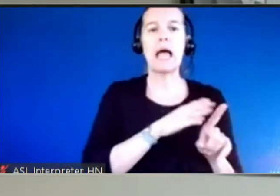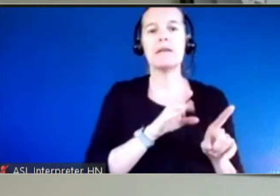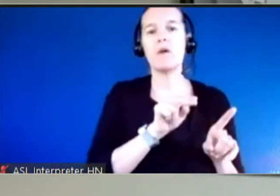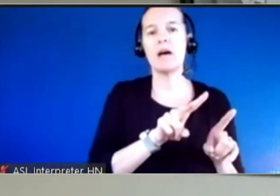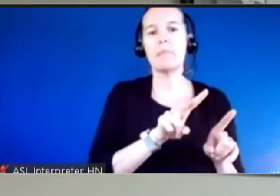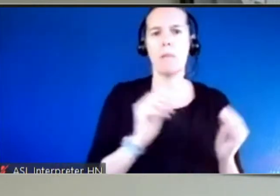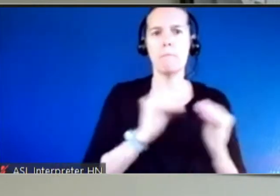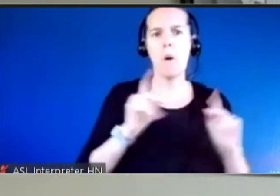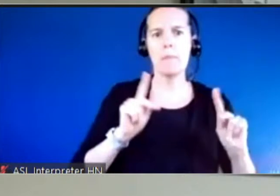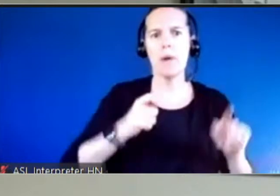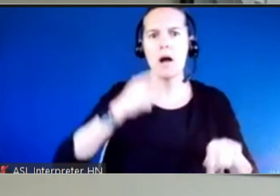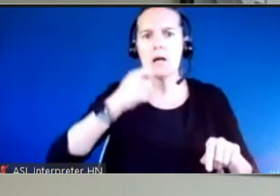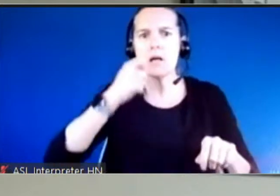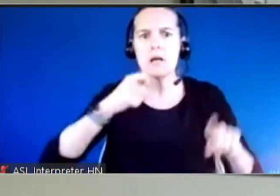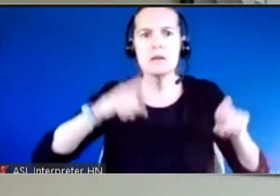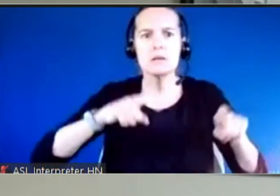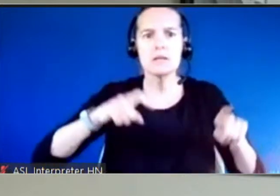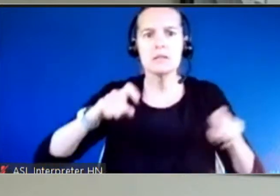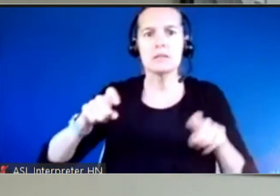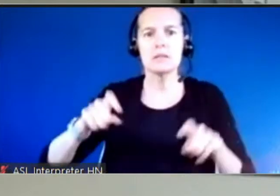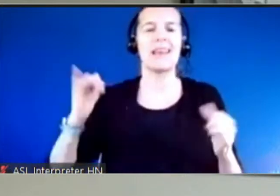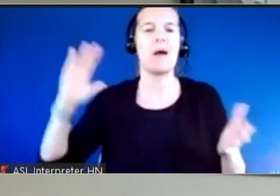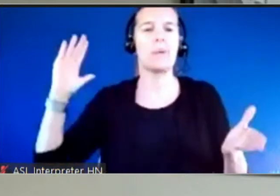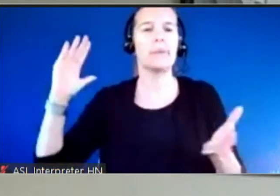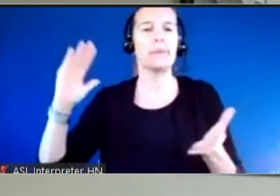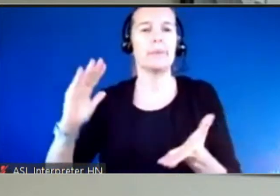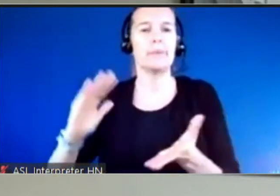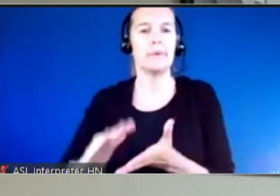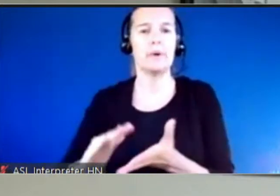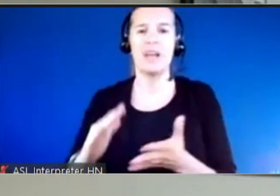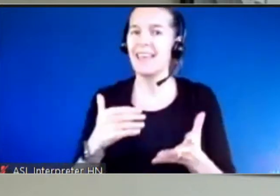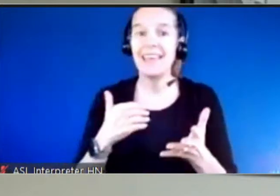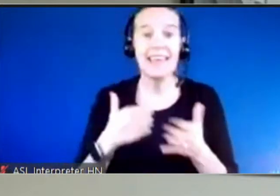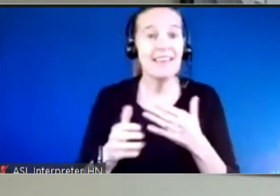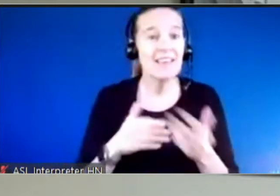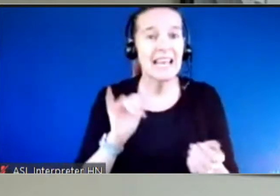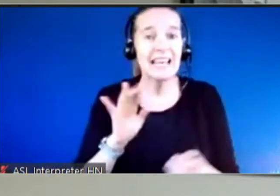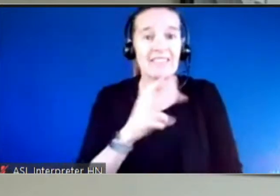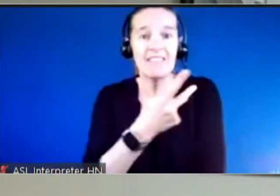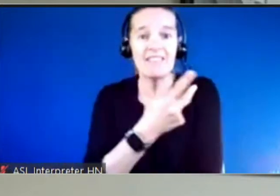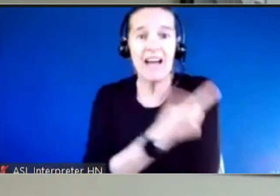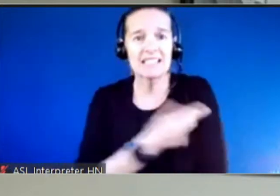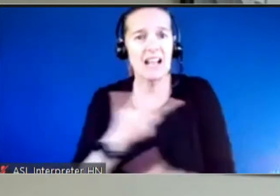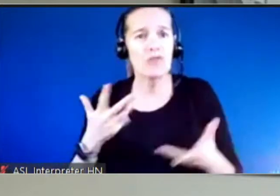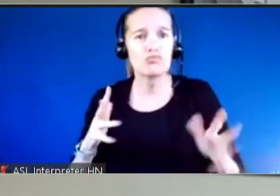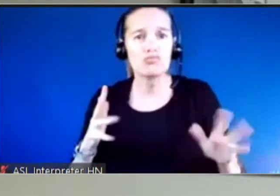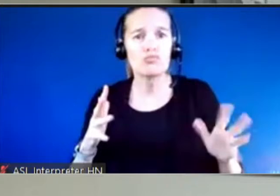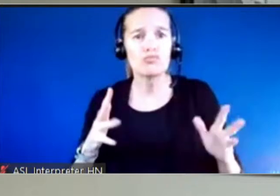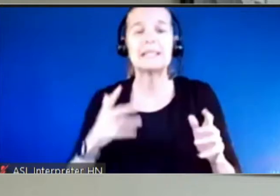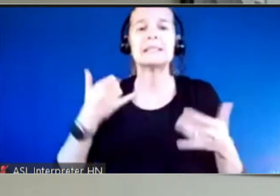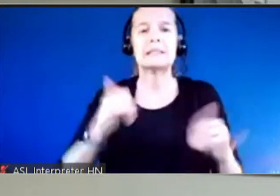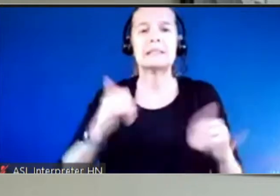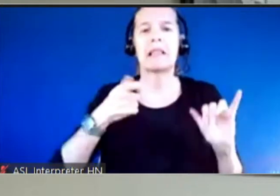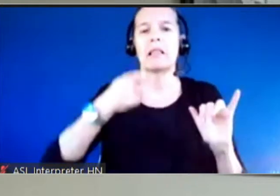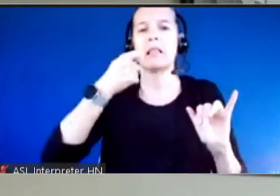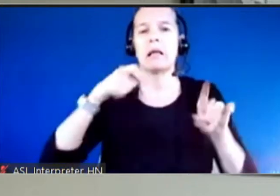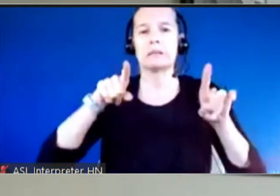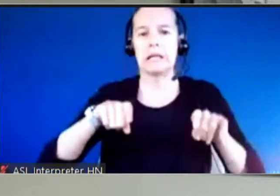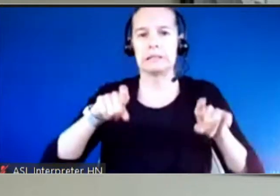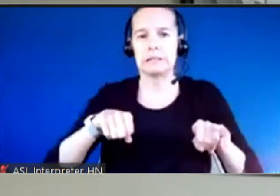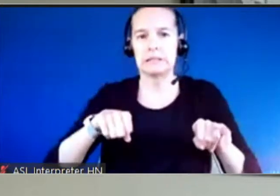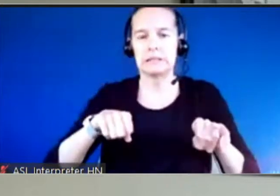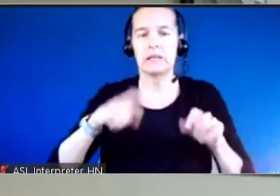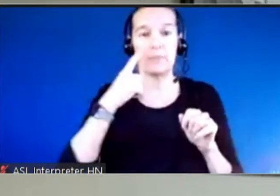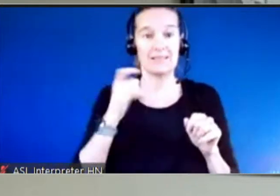encourage people to get tested, even if you're vaccinated. That positivity rate really helps to determine if